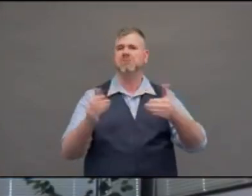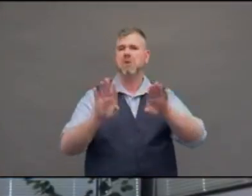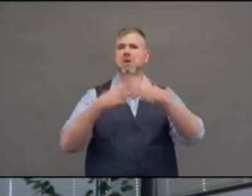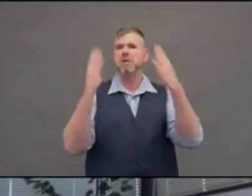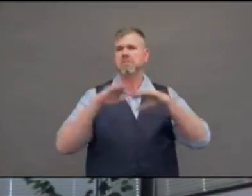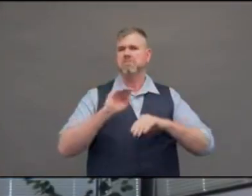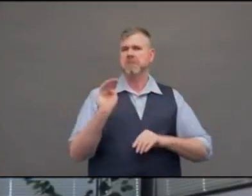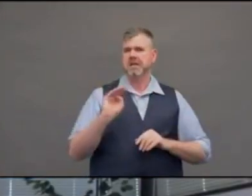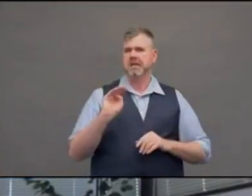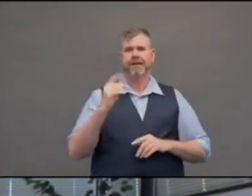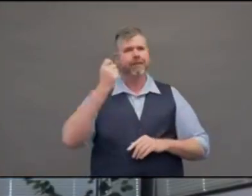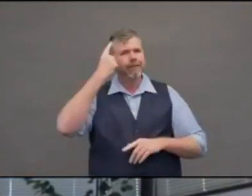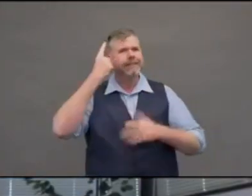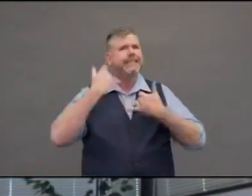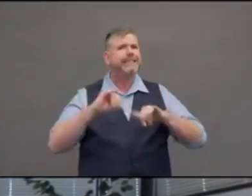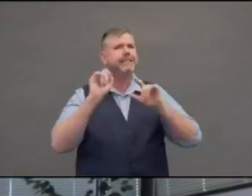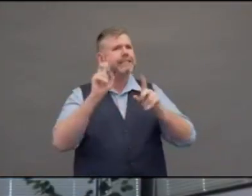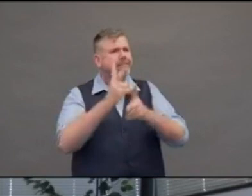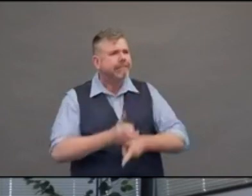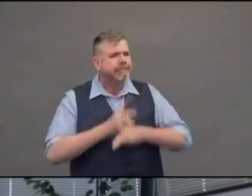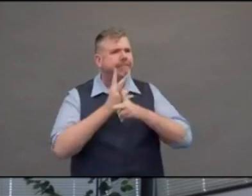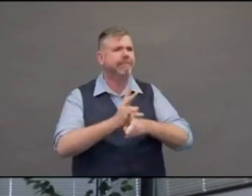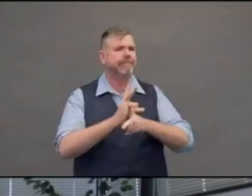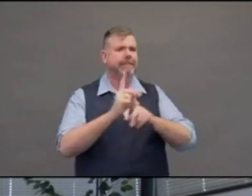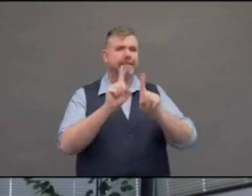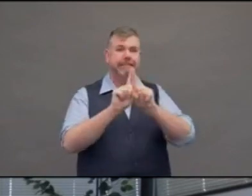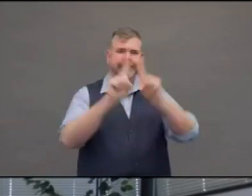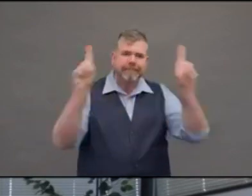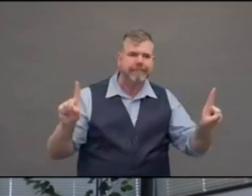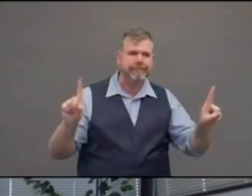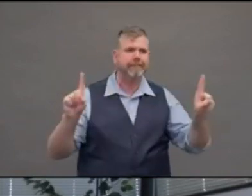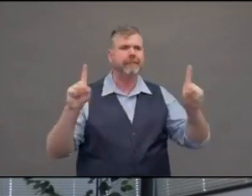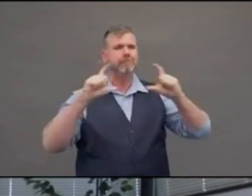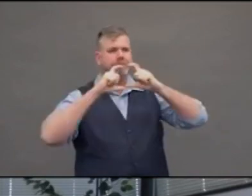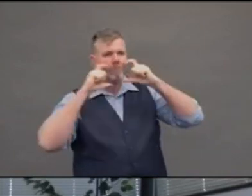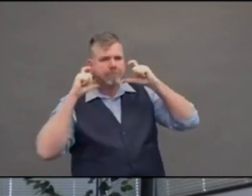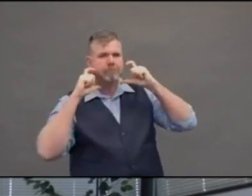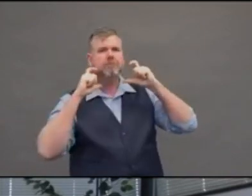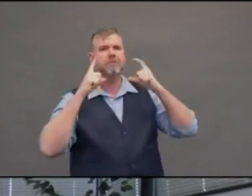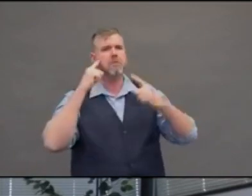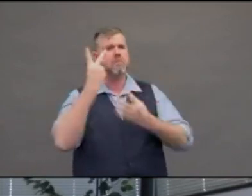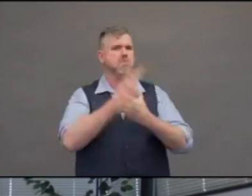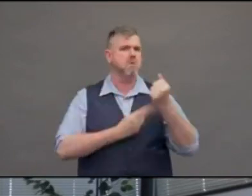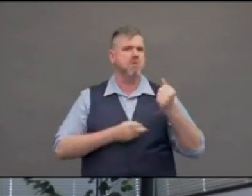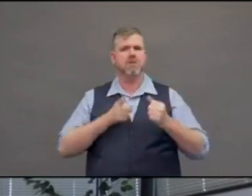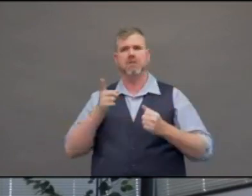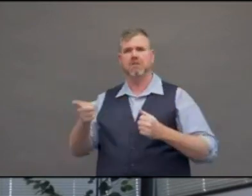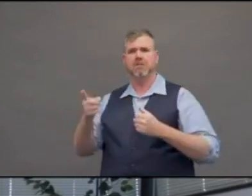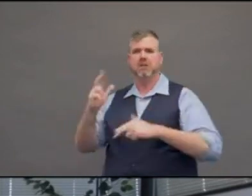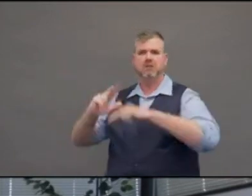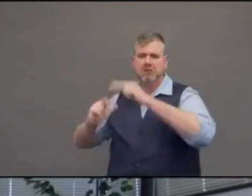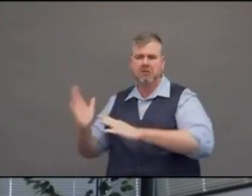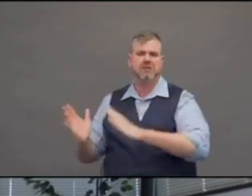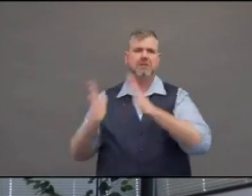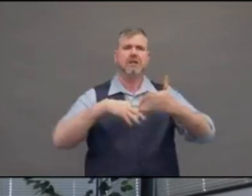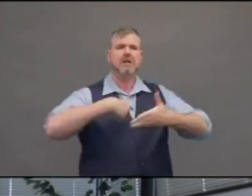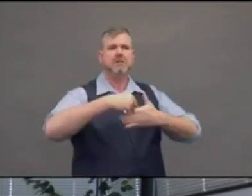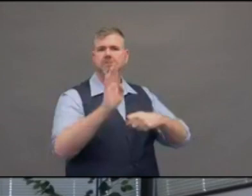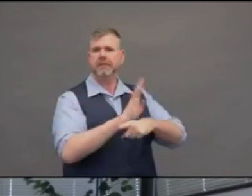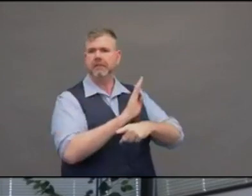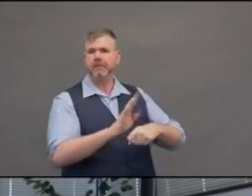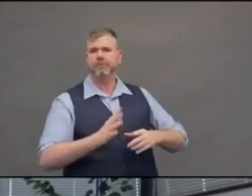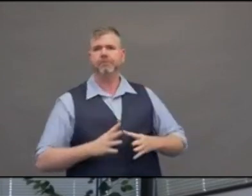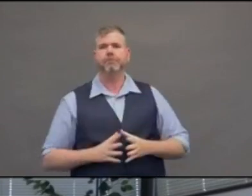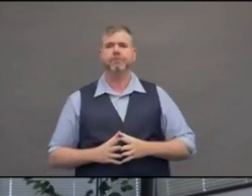if they're allowed to operate, they have to follow certain protocols. And of course, Yes. social distancing is still a